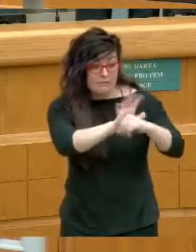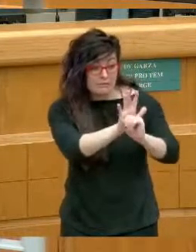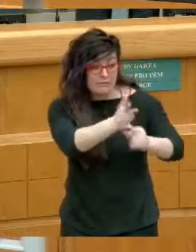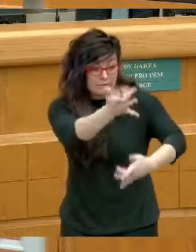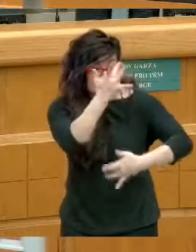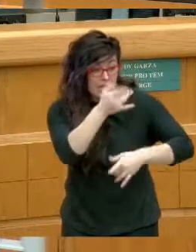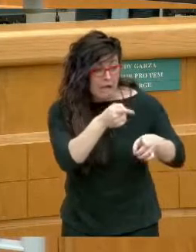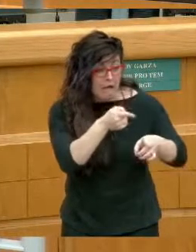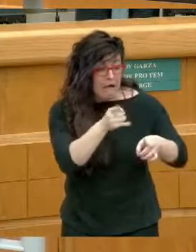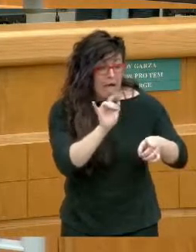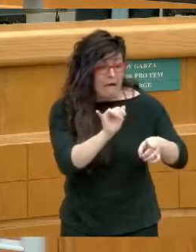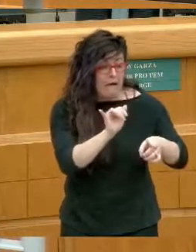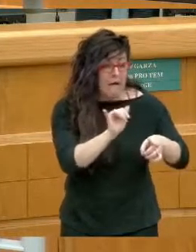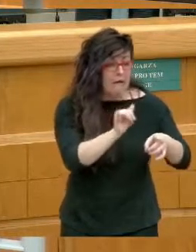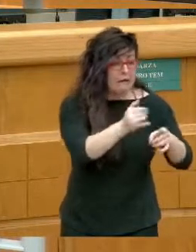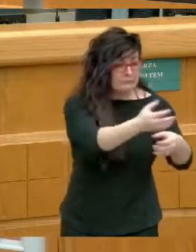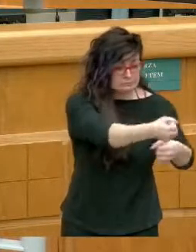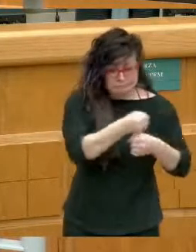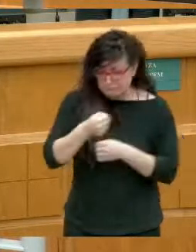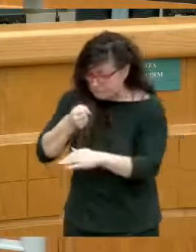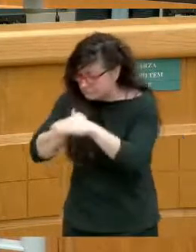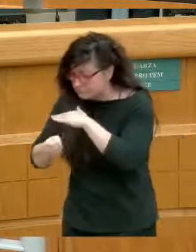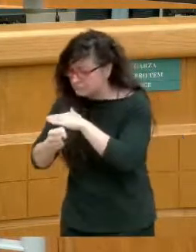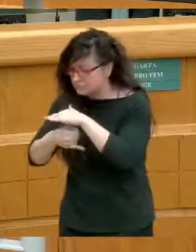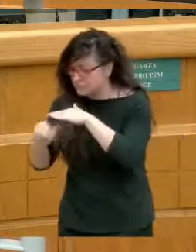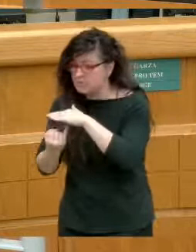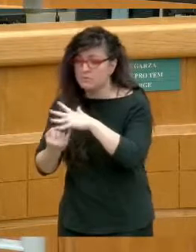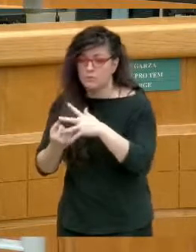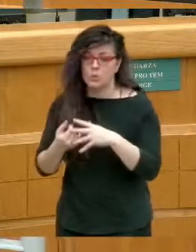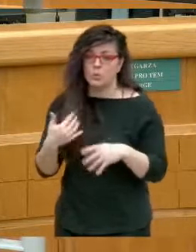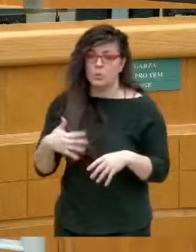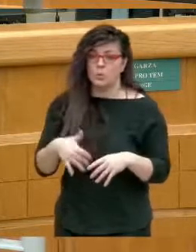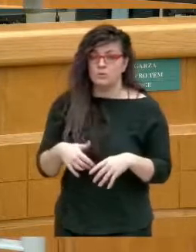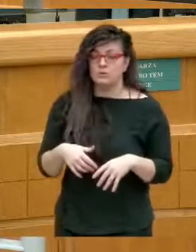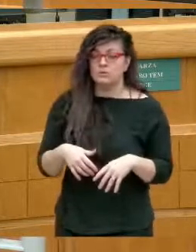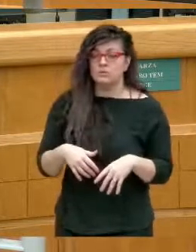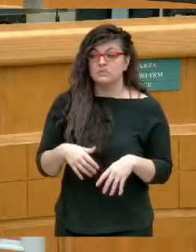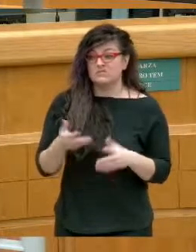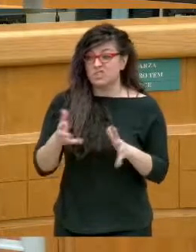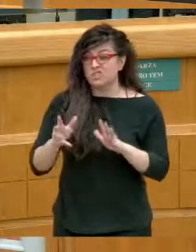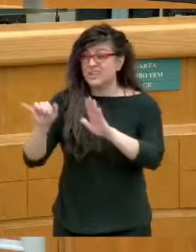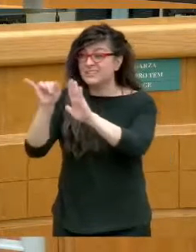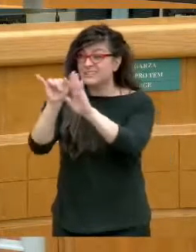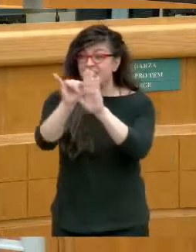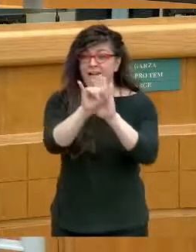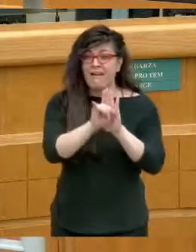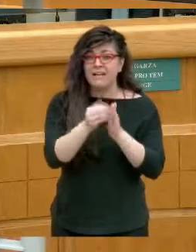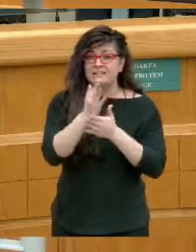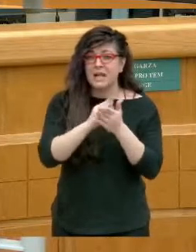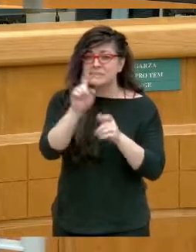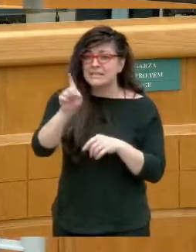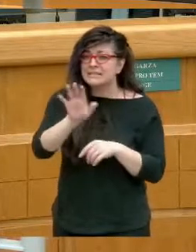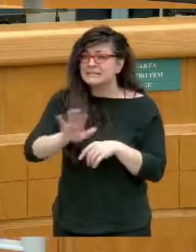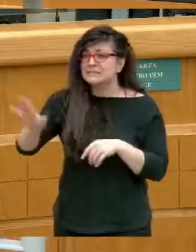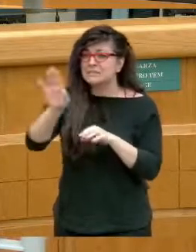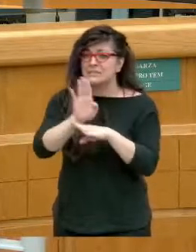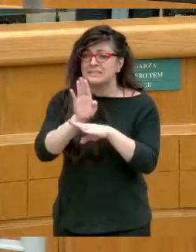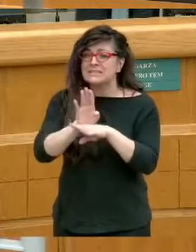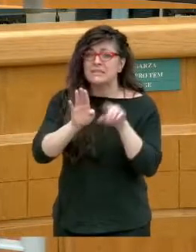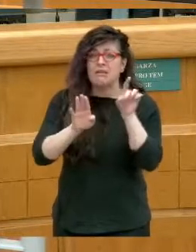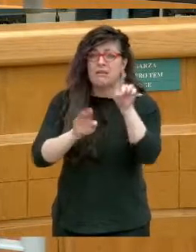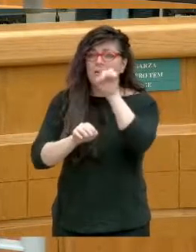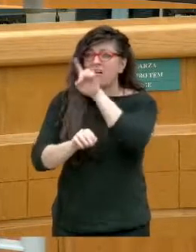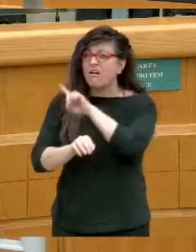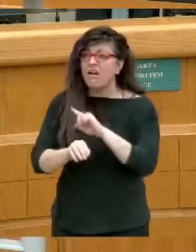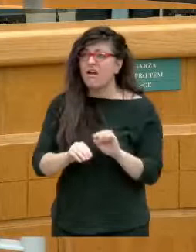think Dr. Bird's going to use some examples across Texas where businesses did not do that, and that's where you really have a high number of cases.